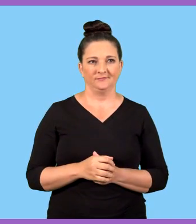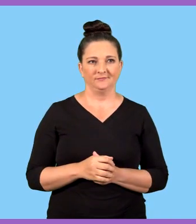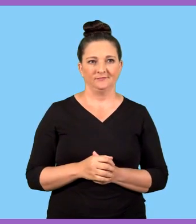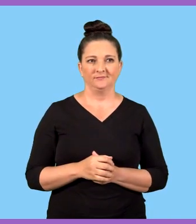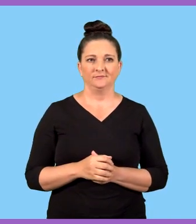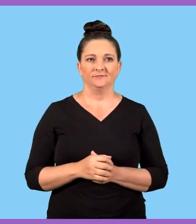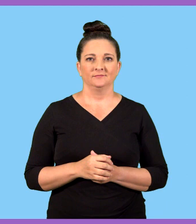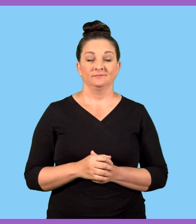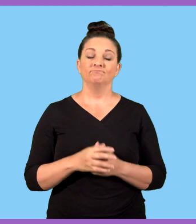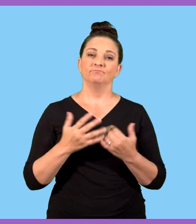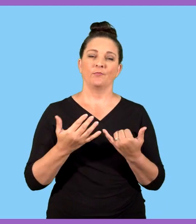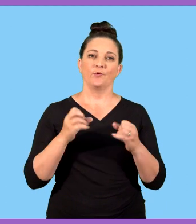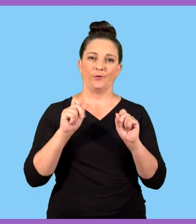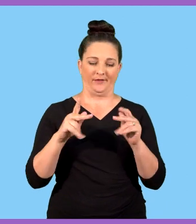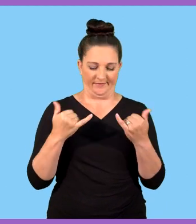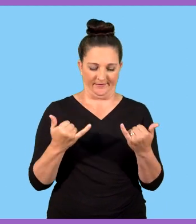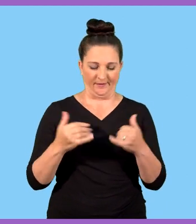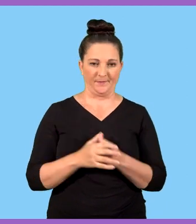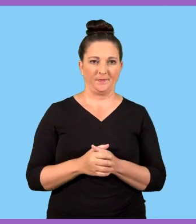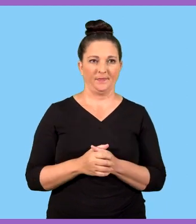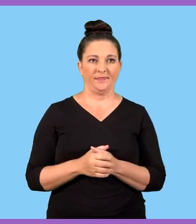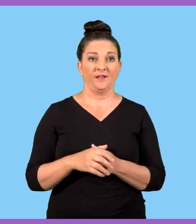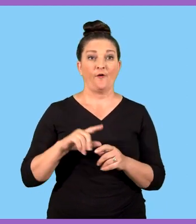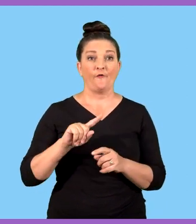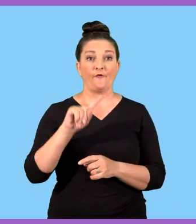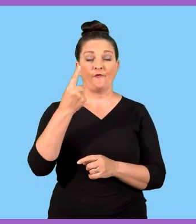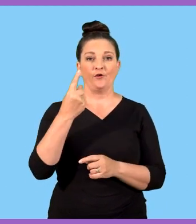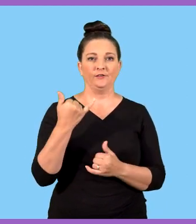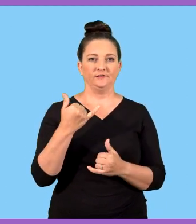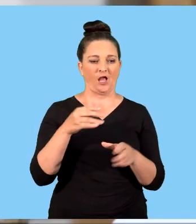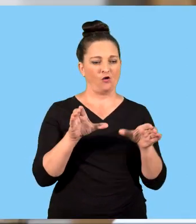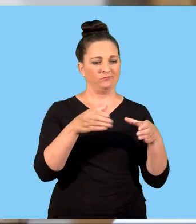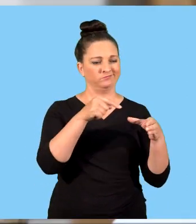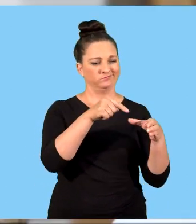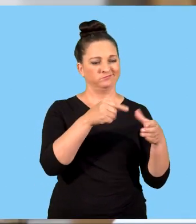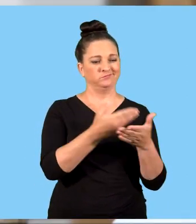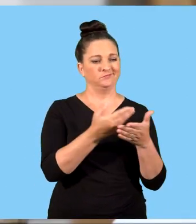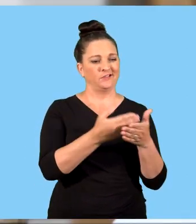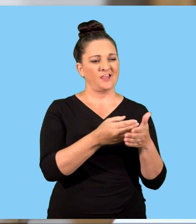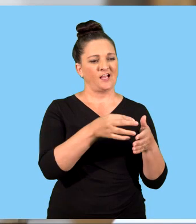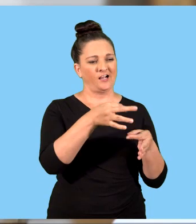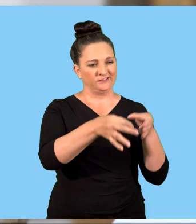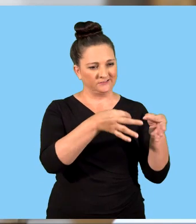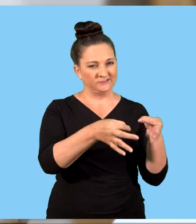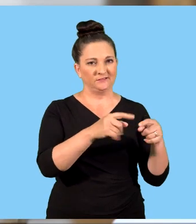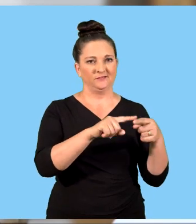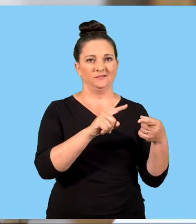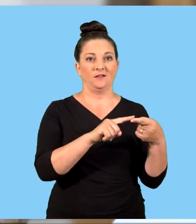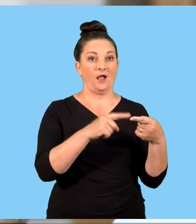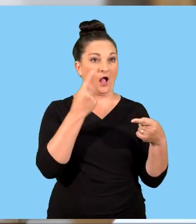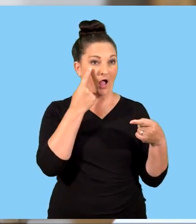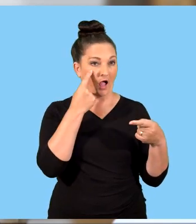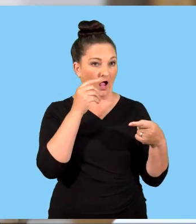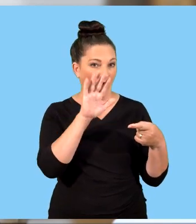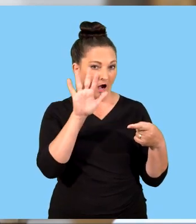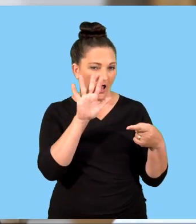Excuse me. All right, there we go. Categorical data is descriptive data. For example, a person's